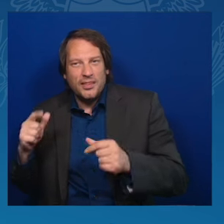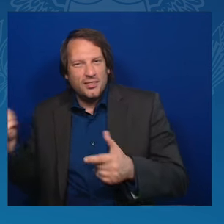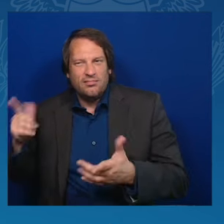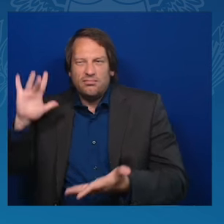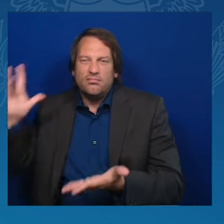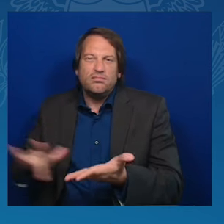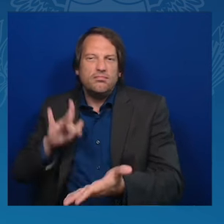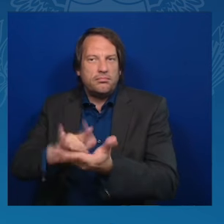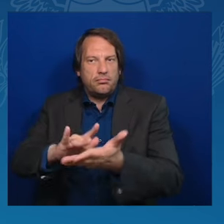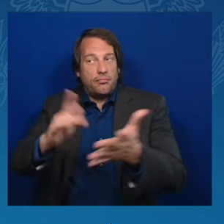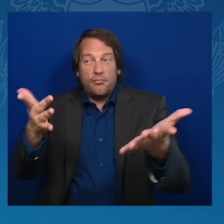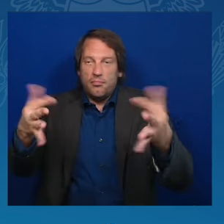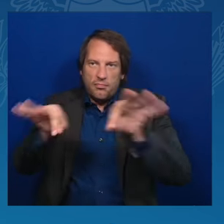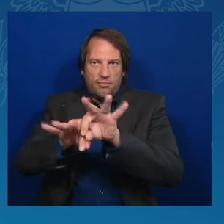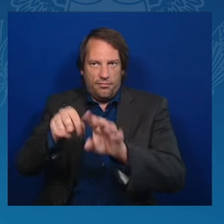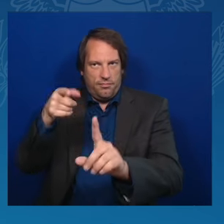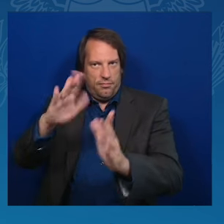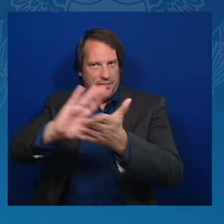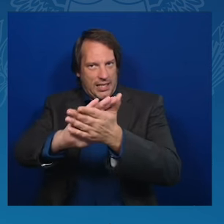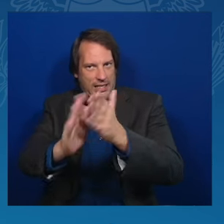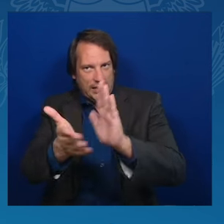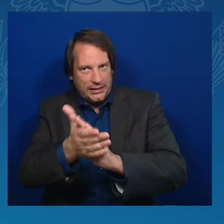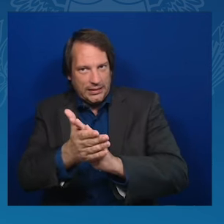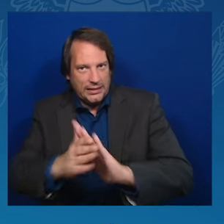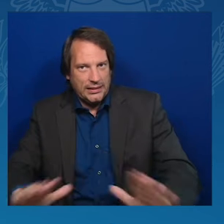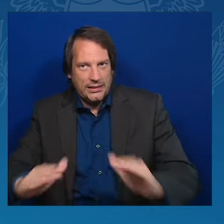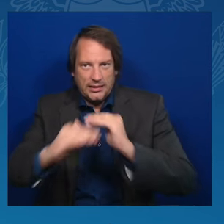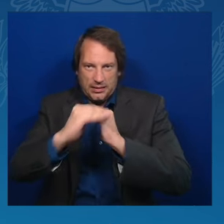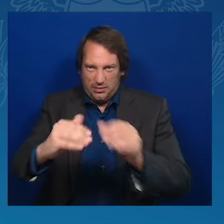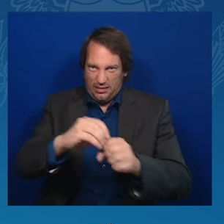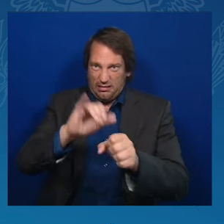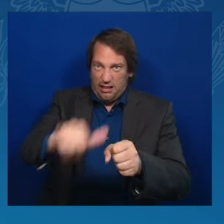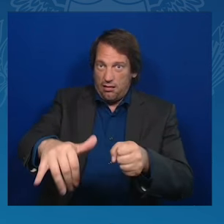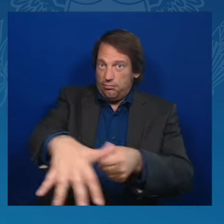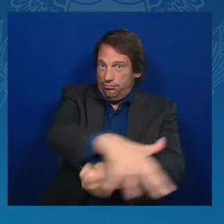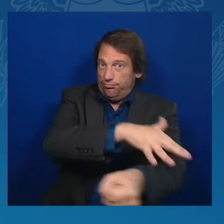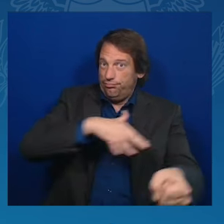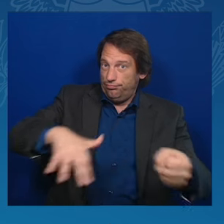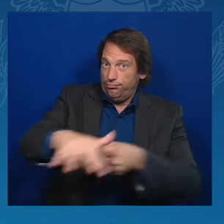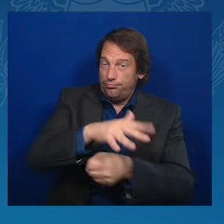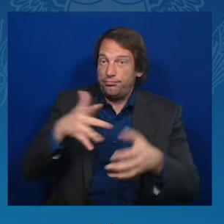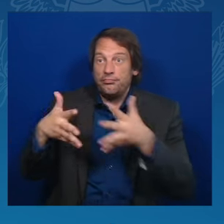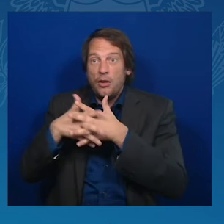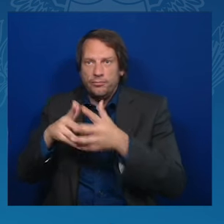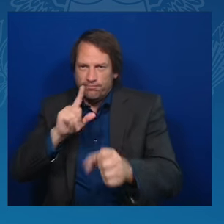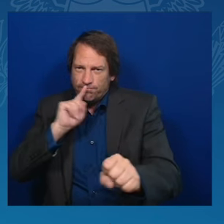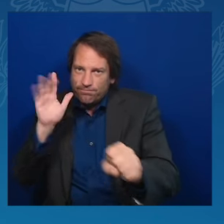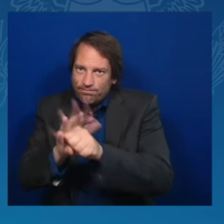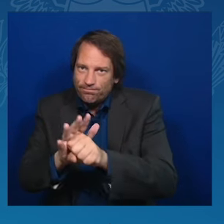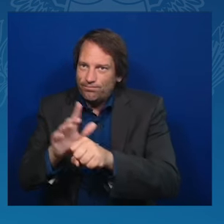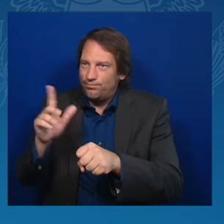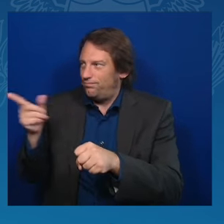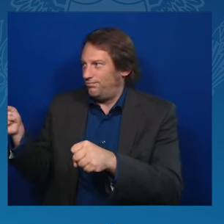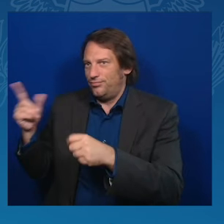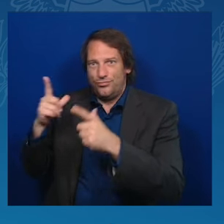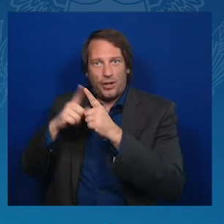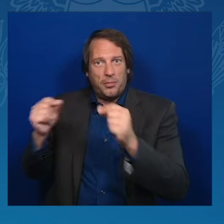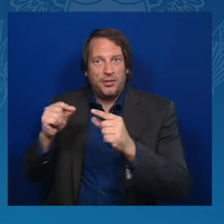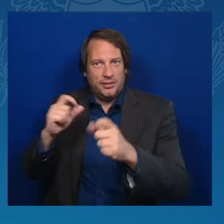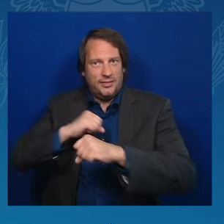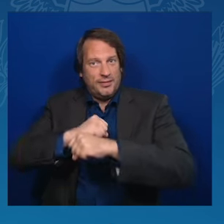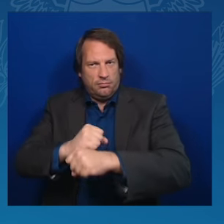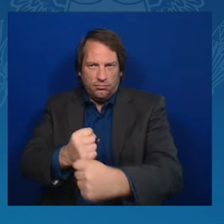to Japan's defense is ironclad. And today, I will add, the bonds between our nations and people are